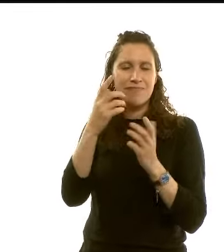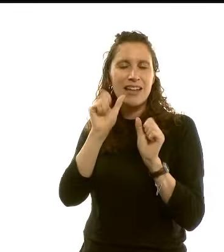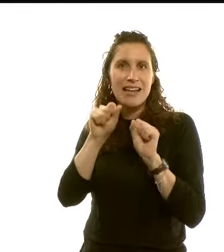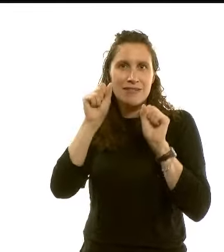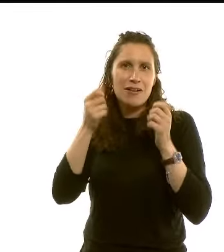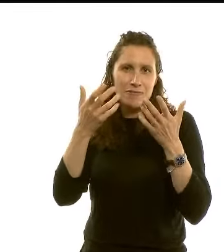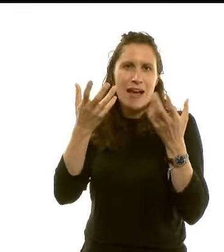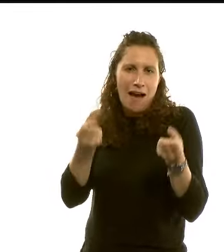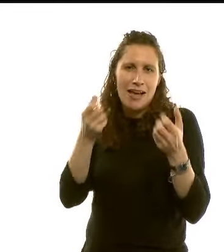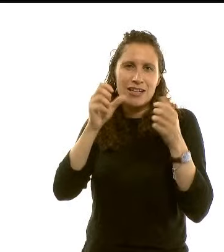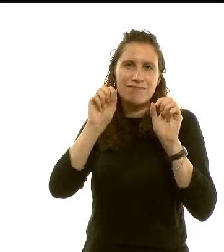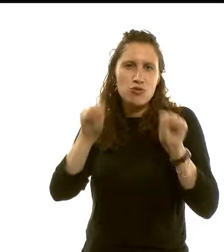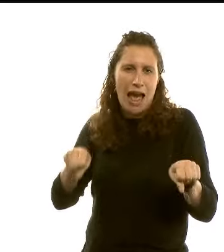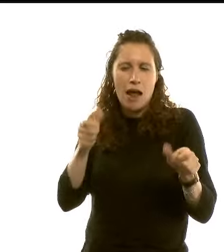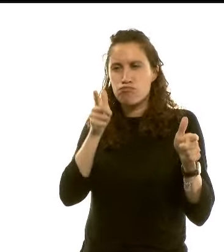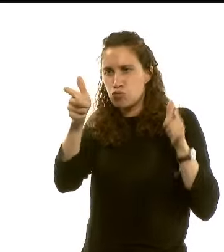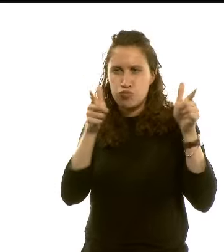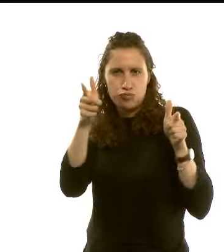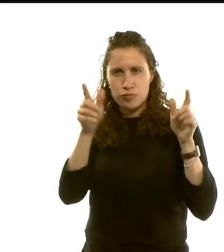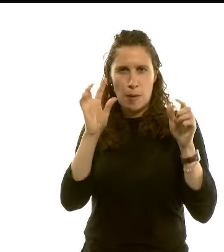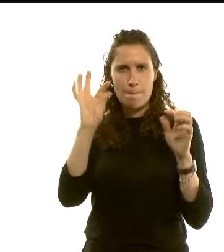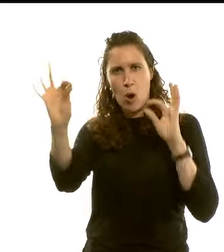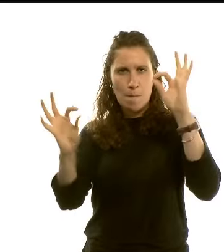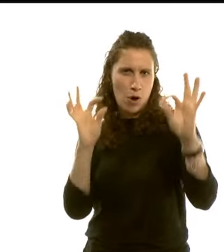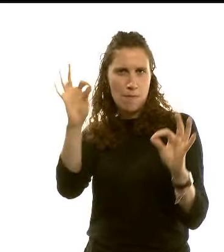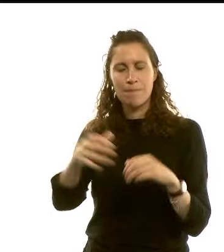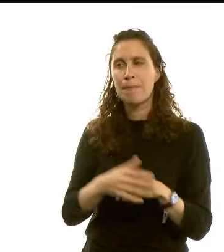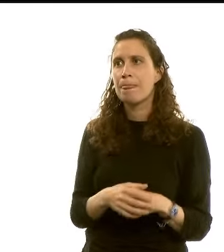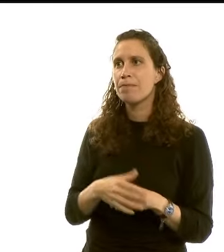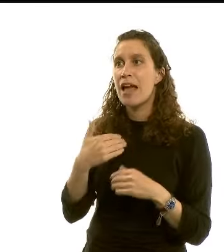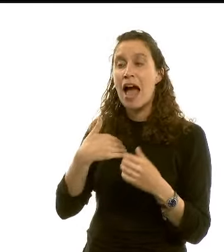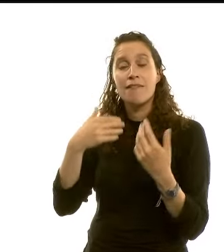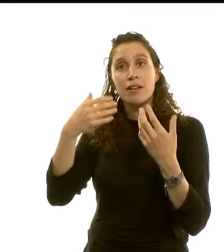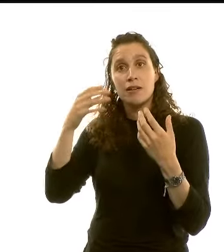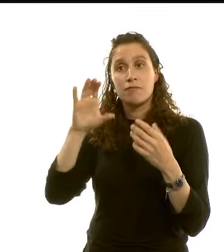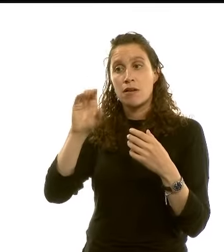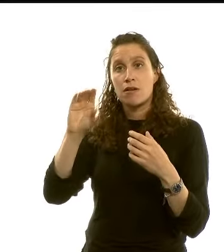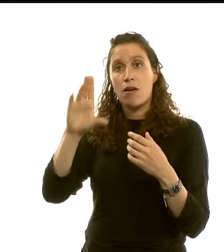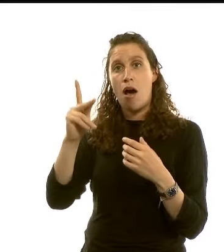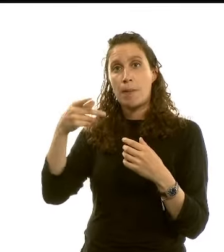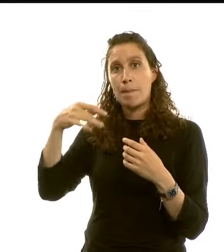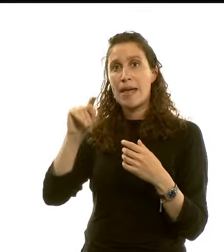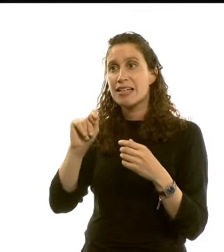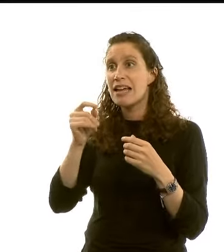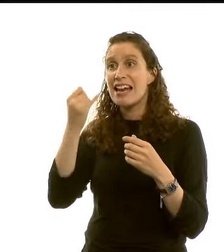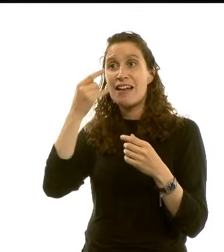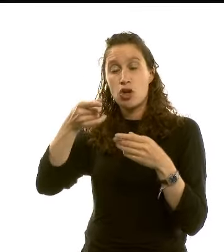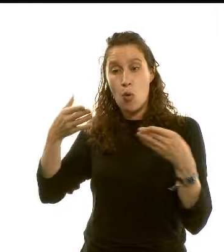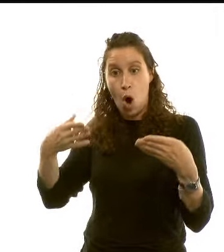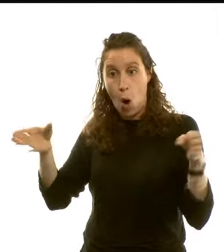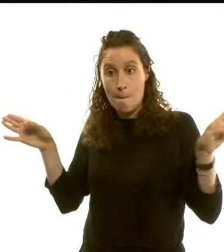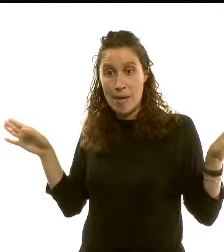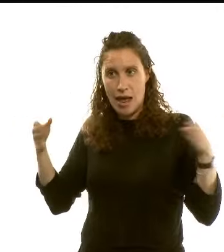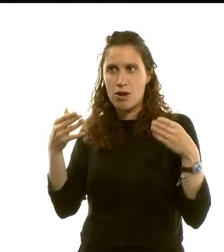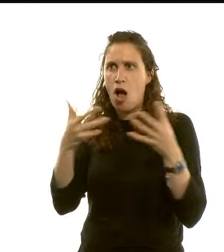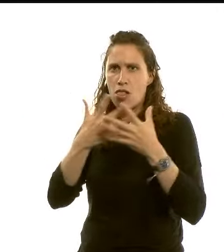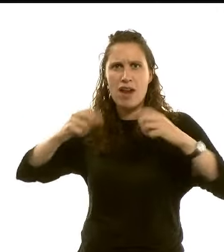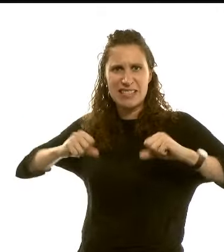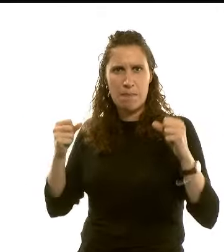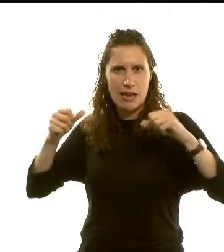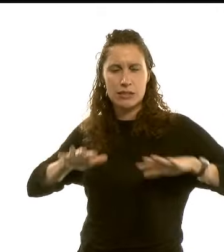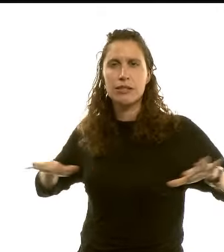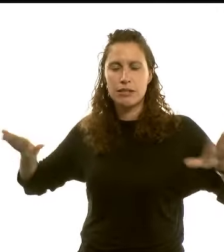Yeah. There's a cockpit on the front for the clone pilot, and then if you open any one of these panels, there's plenty of room inside